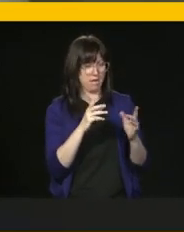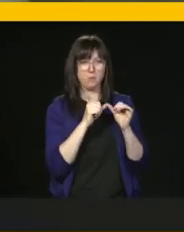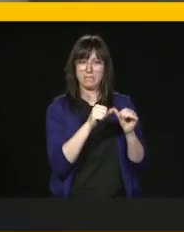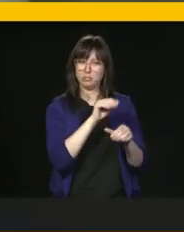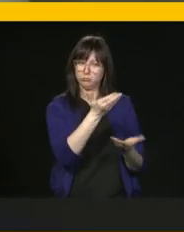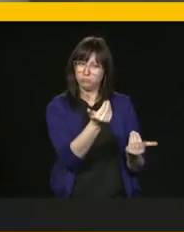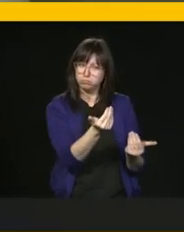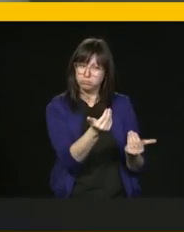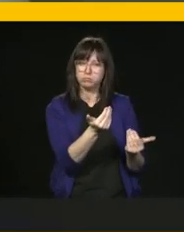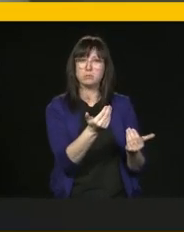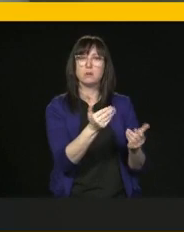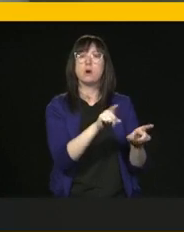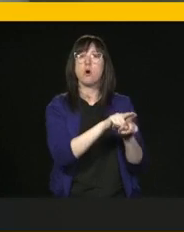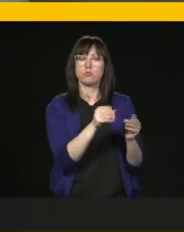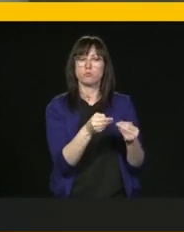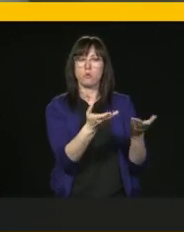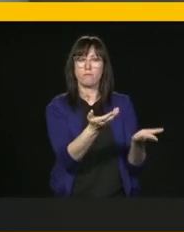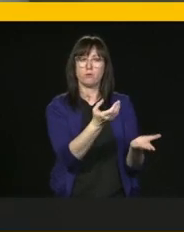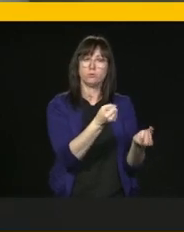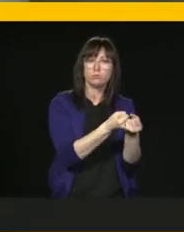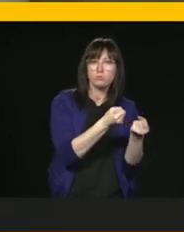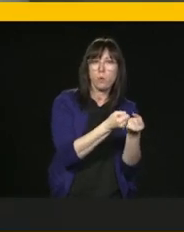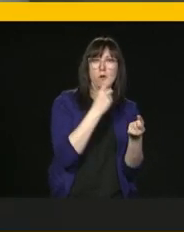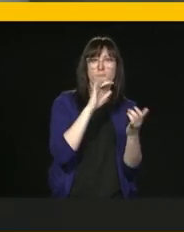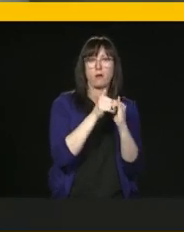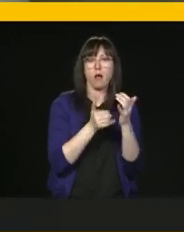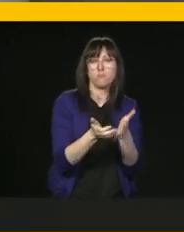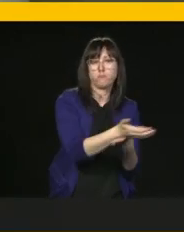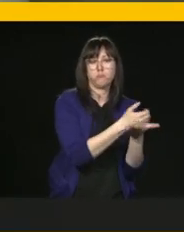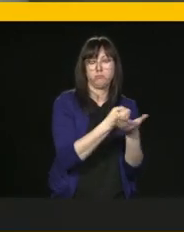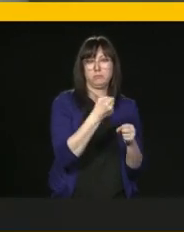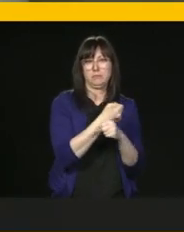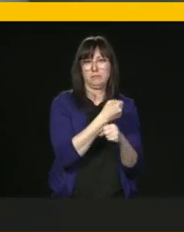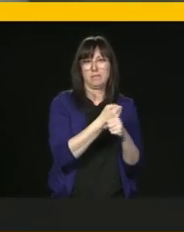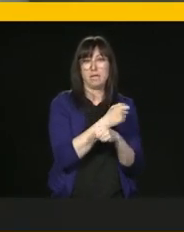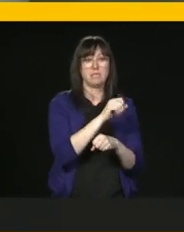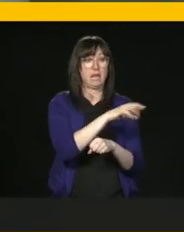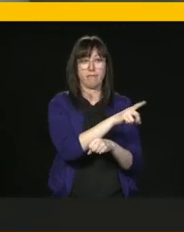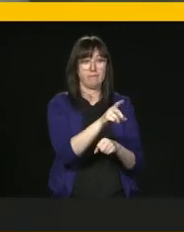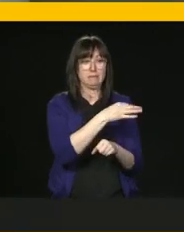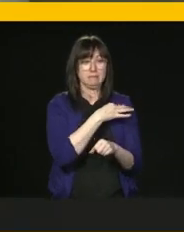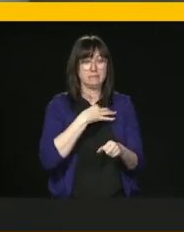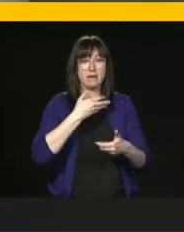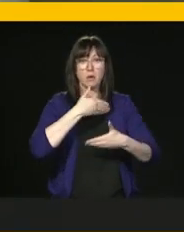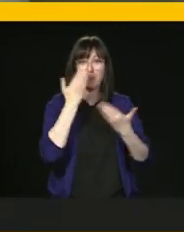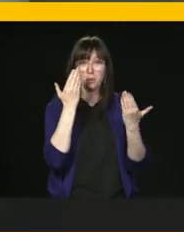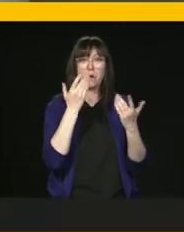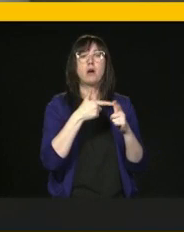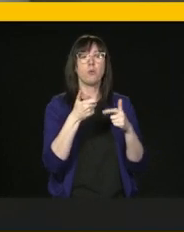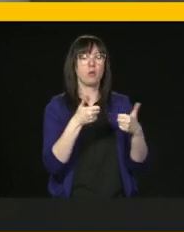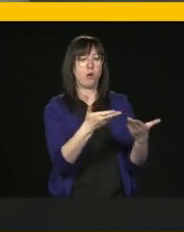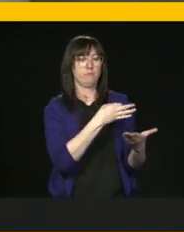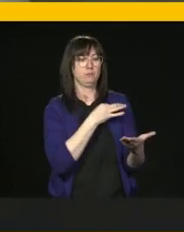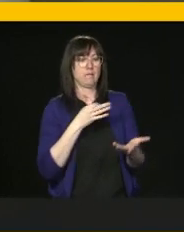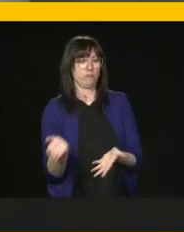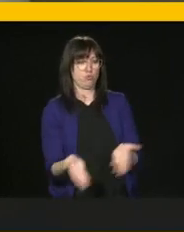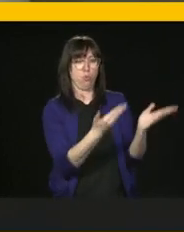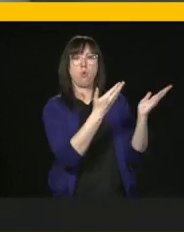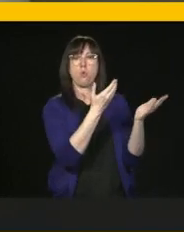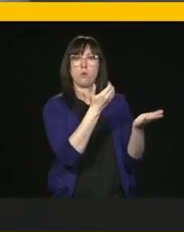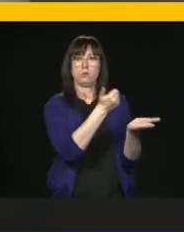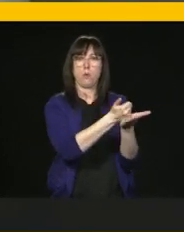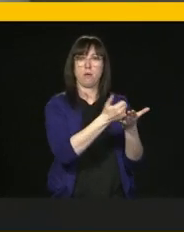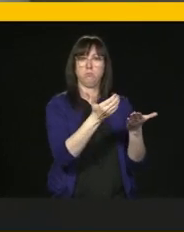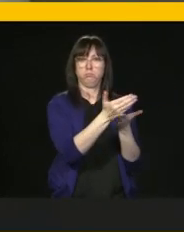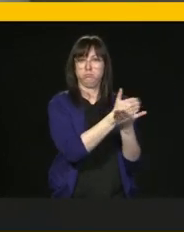territories as well. Should there be a human resource challenge in terms of getting that data to us quickly, that is one of the live discussions that's happening and one